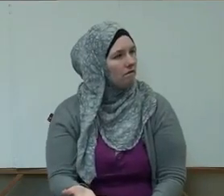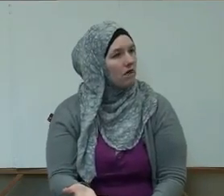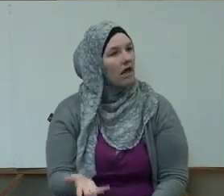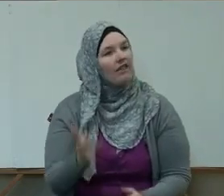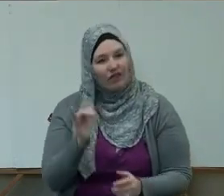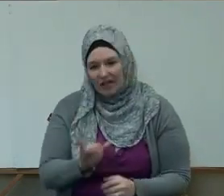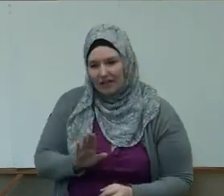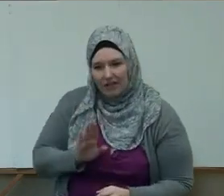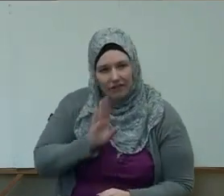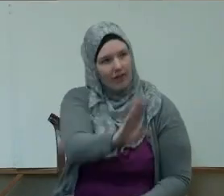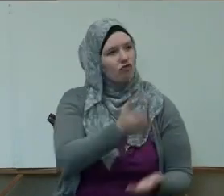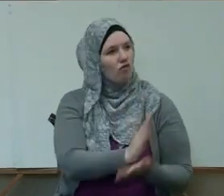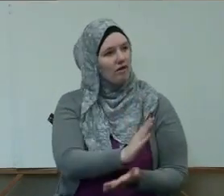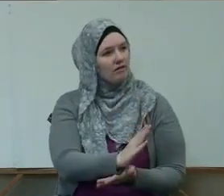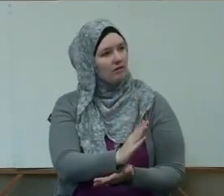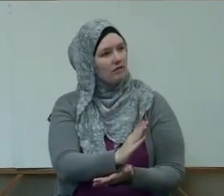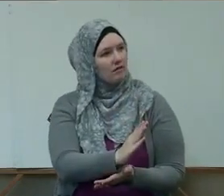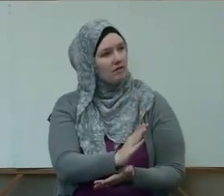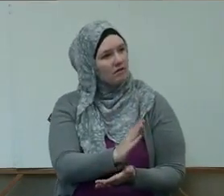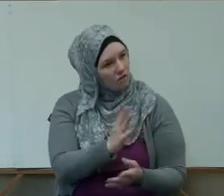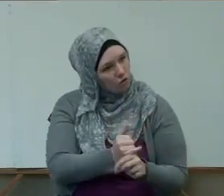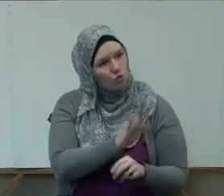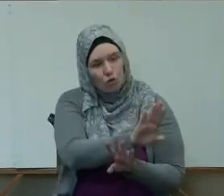right, he is saying something important.